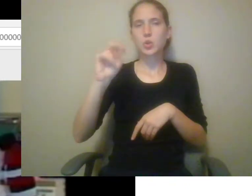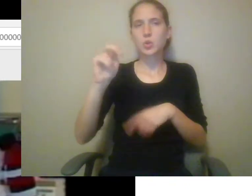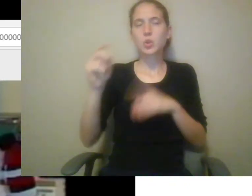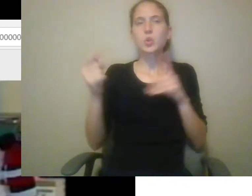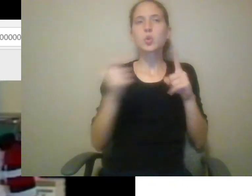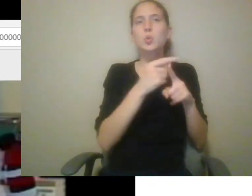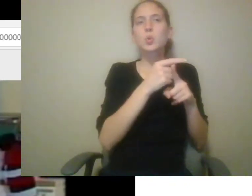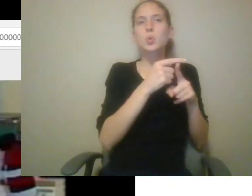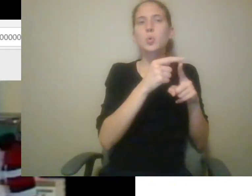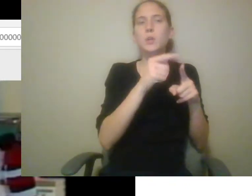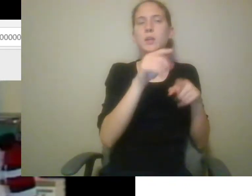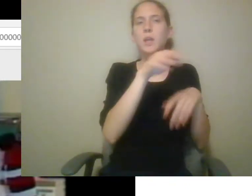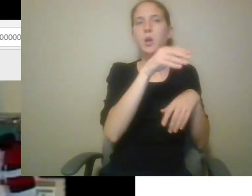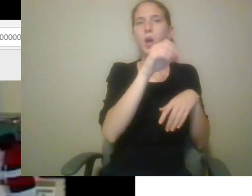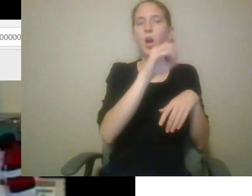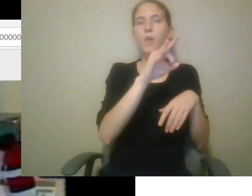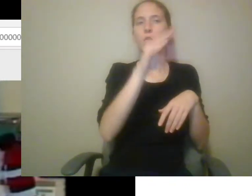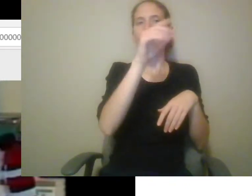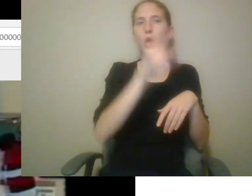to low concentration.